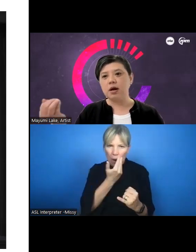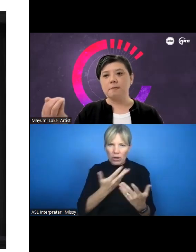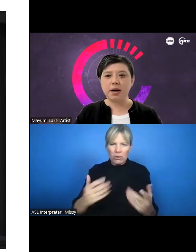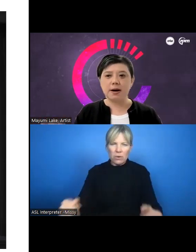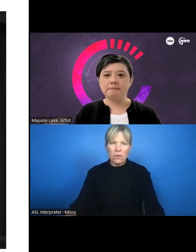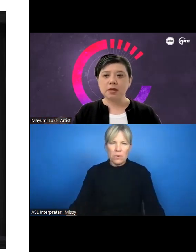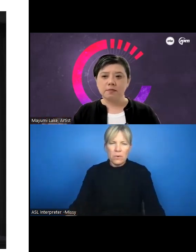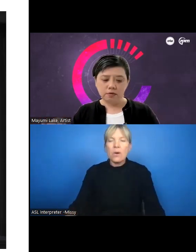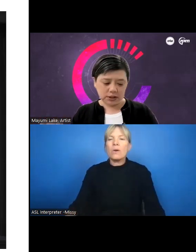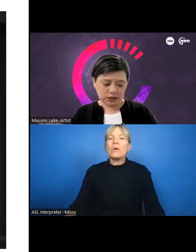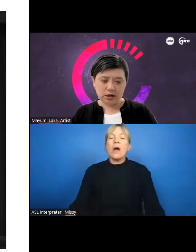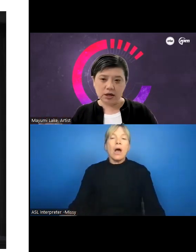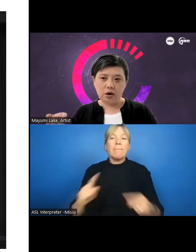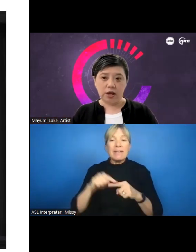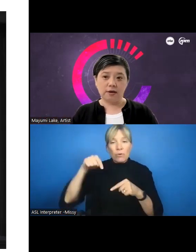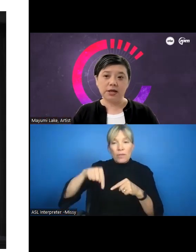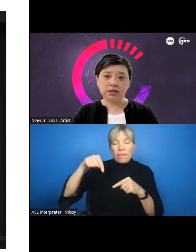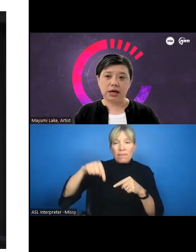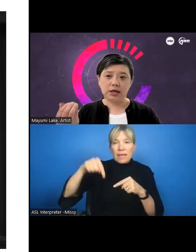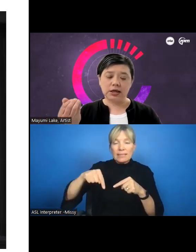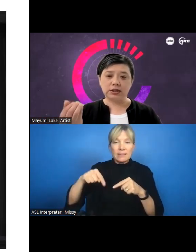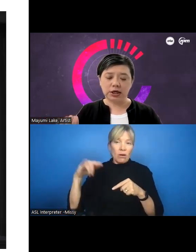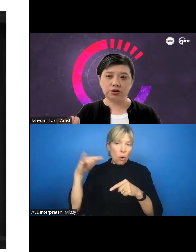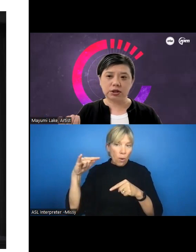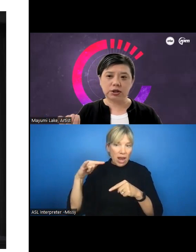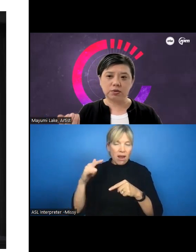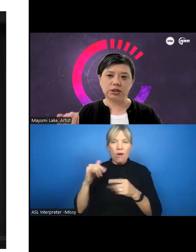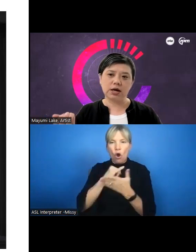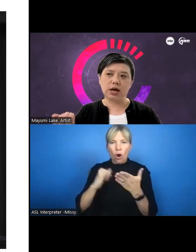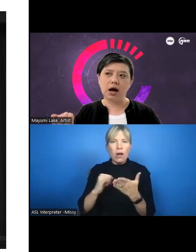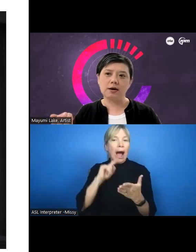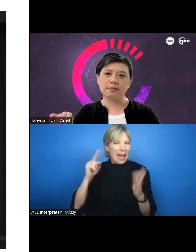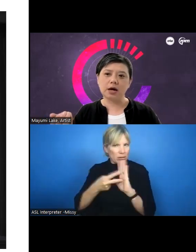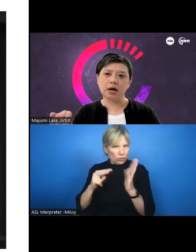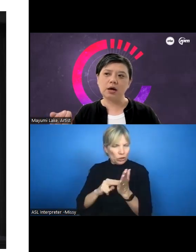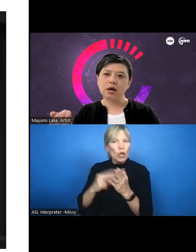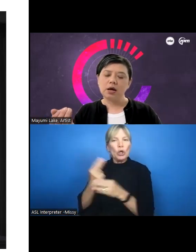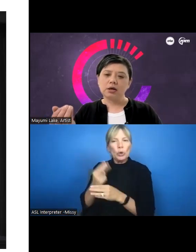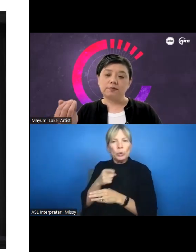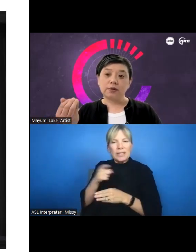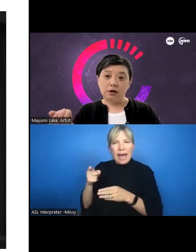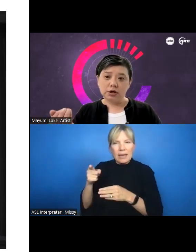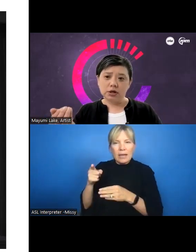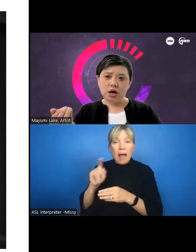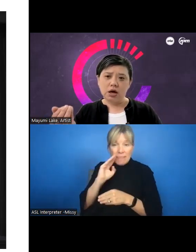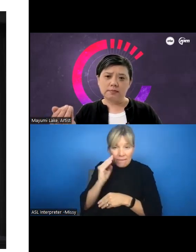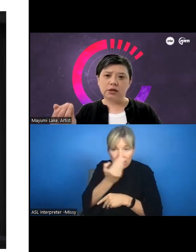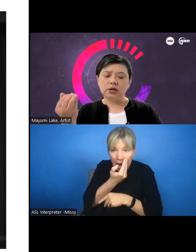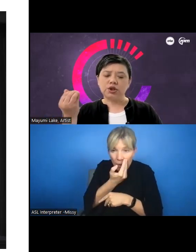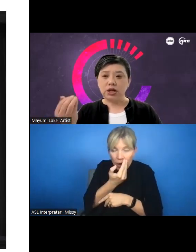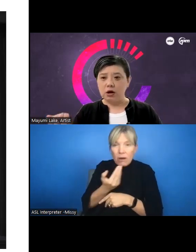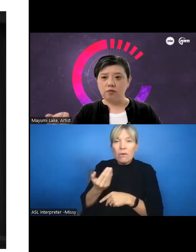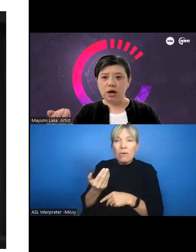flower. But for this O'Hare piece, I intentionally used the flower,